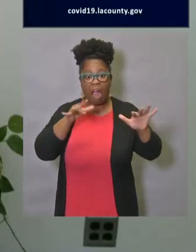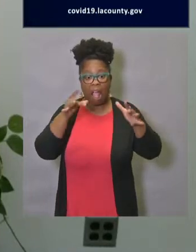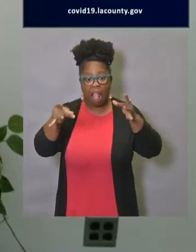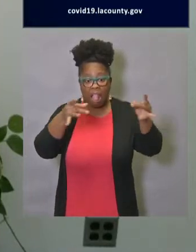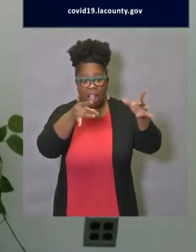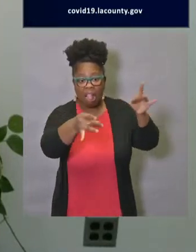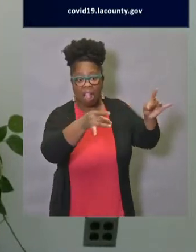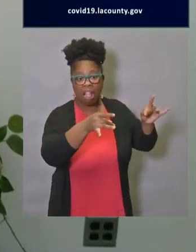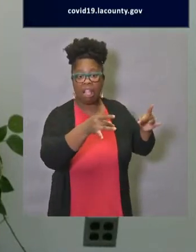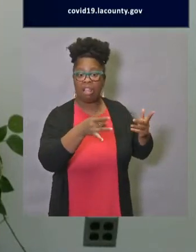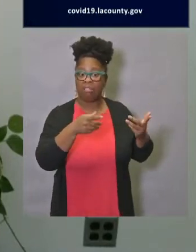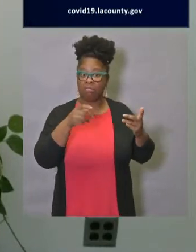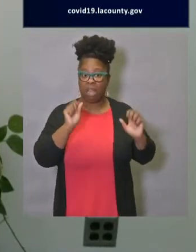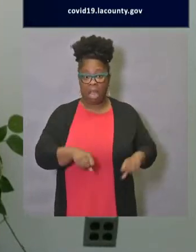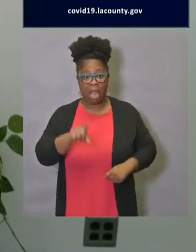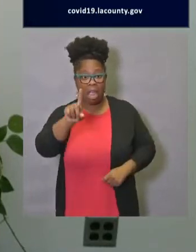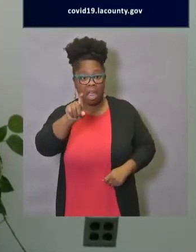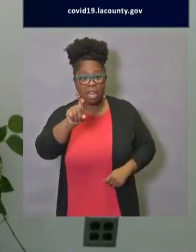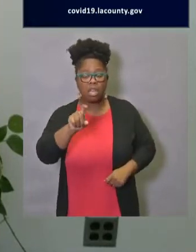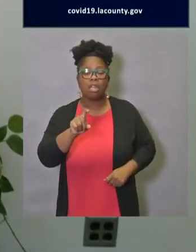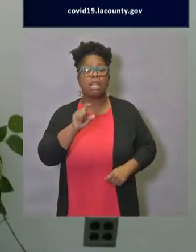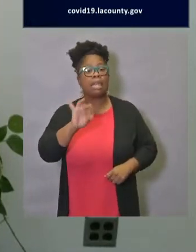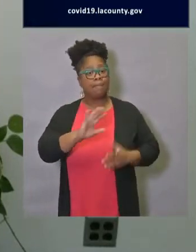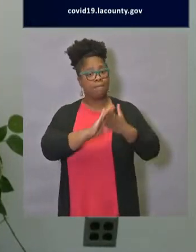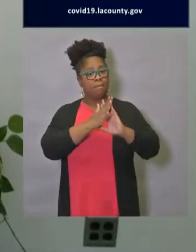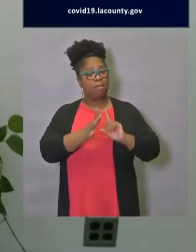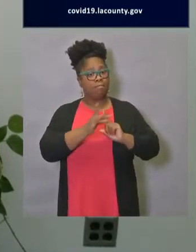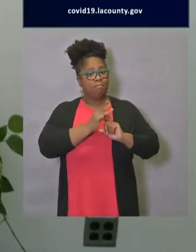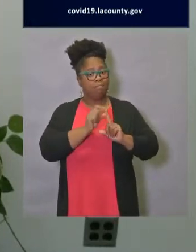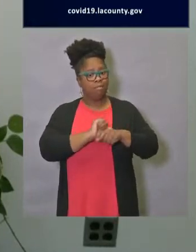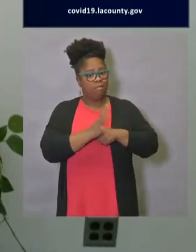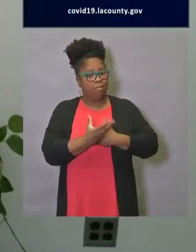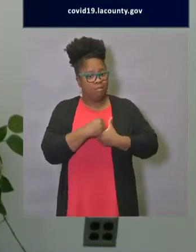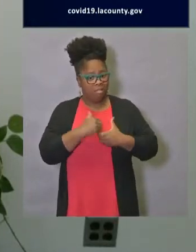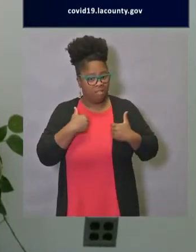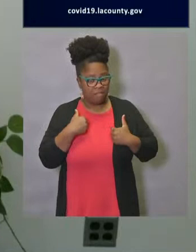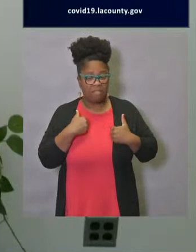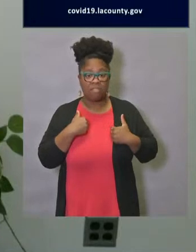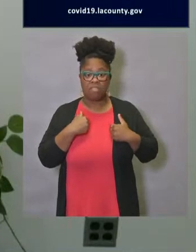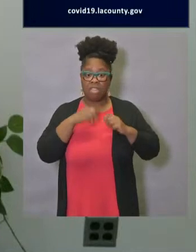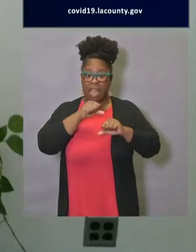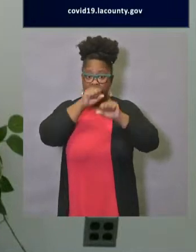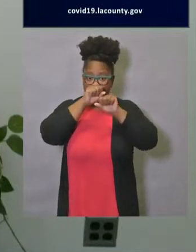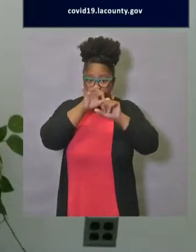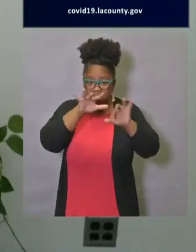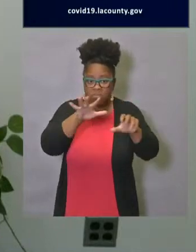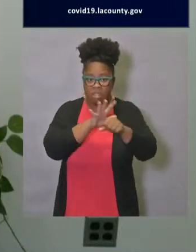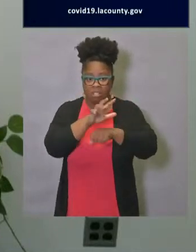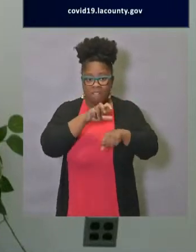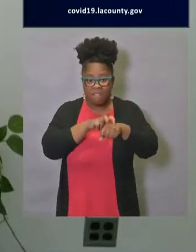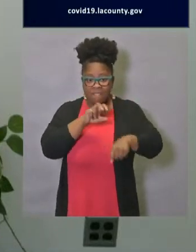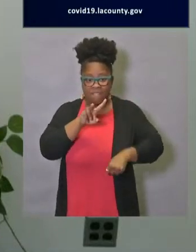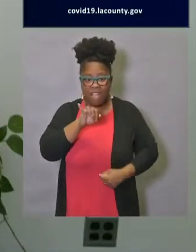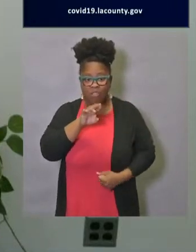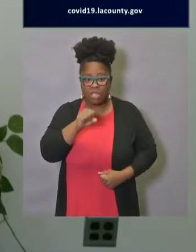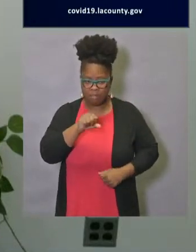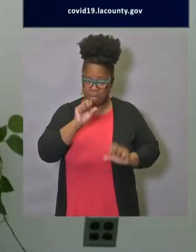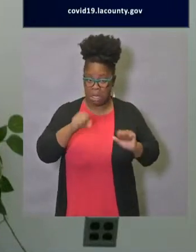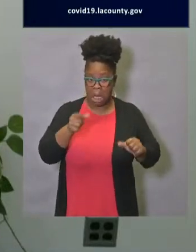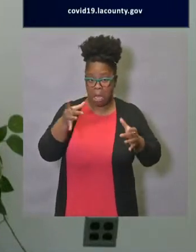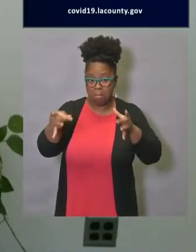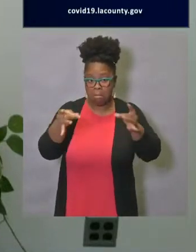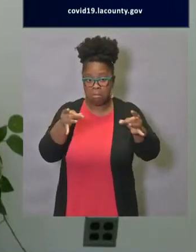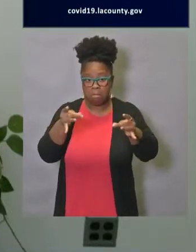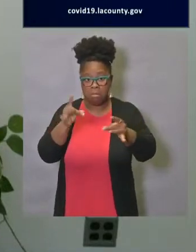get infected? And if they do get infected, would they be shedding enough virus to infect others? So as we get the answers